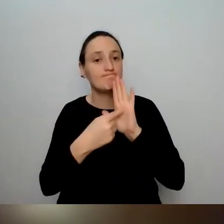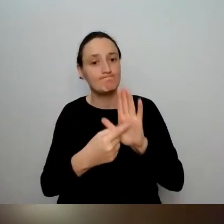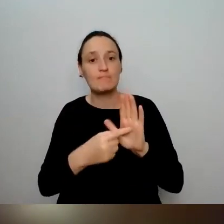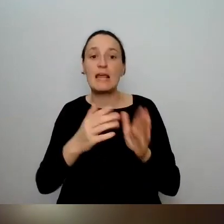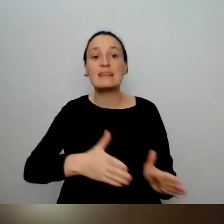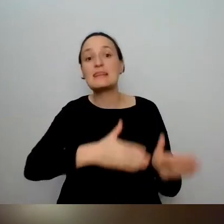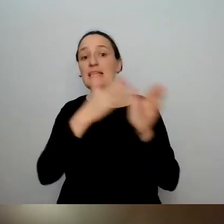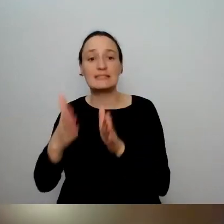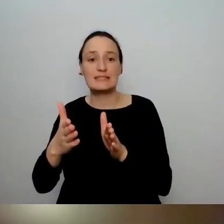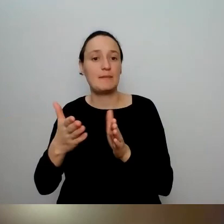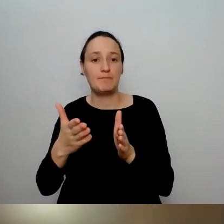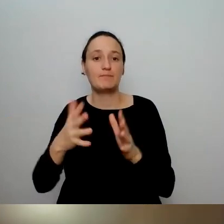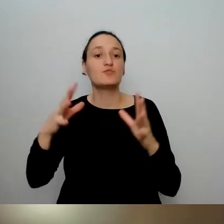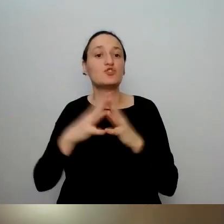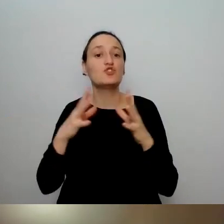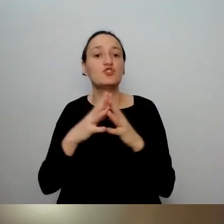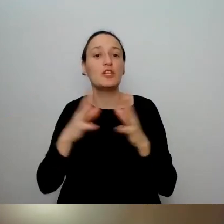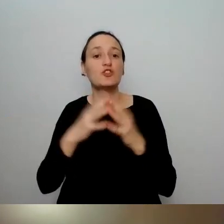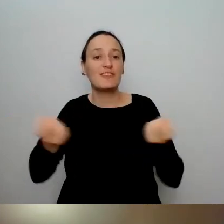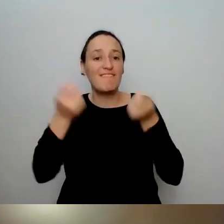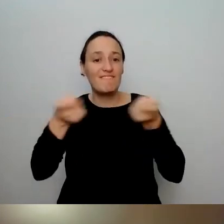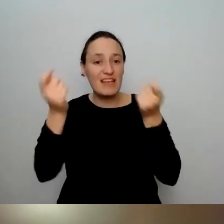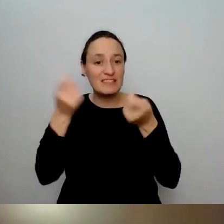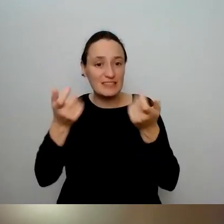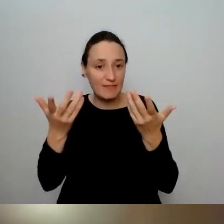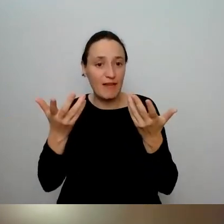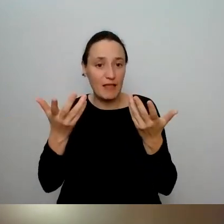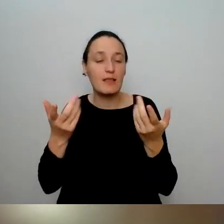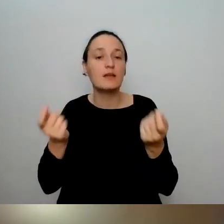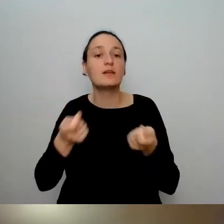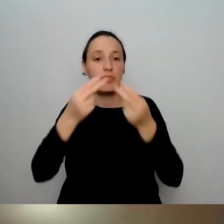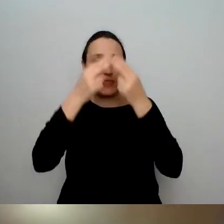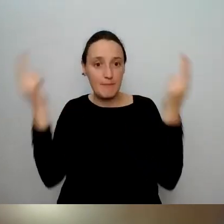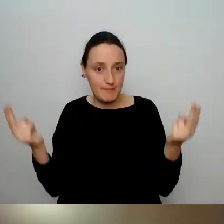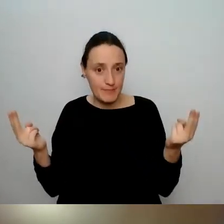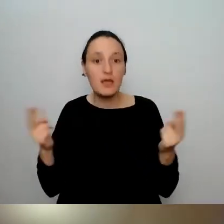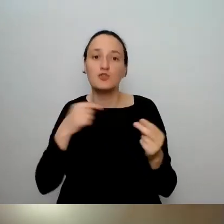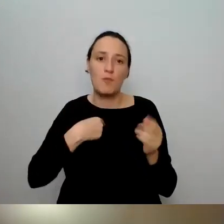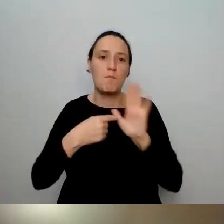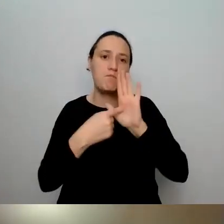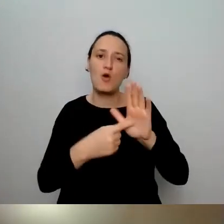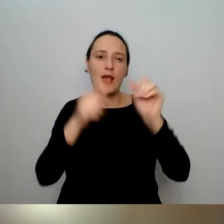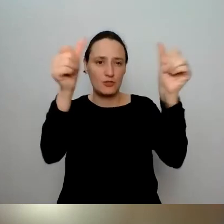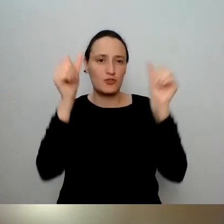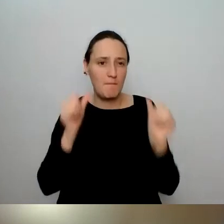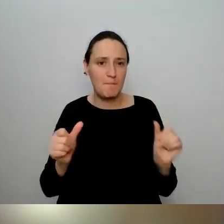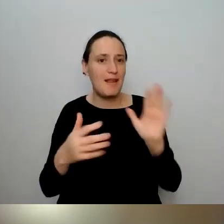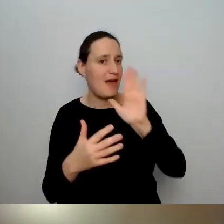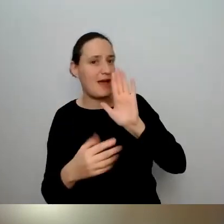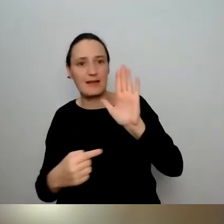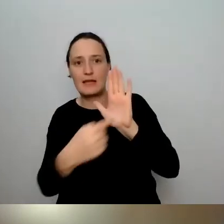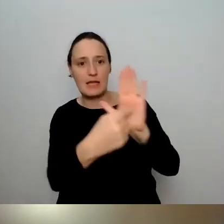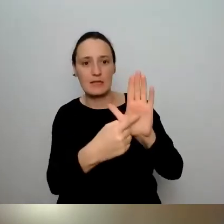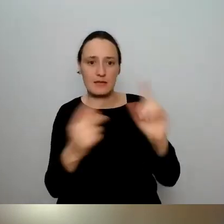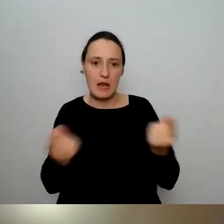upcoming 10th annual Dark Sky Festival in Sopot Niewielka. The poster is now is in Polish, as it's very new,